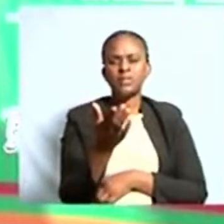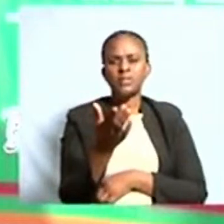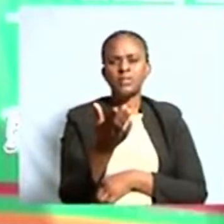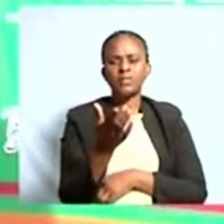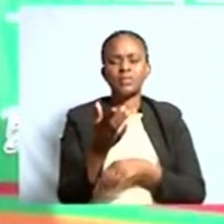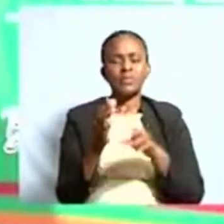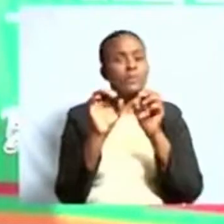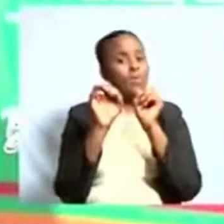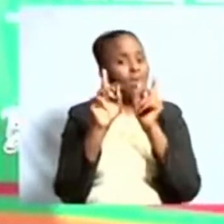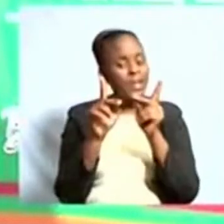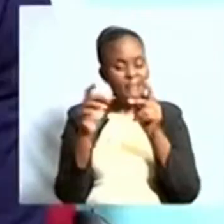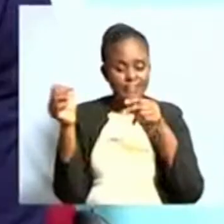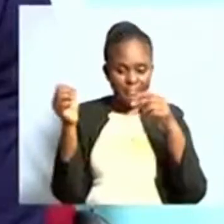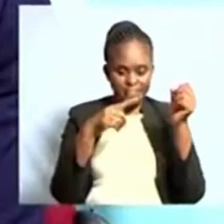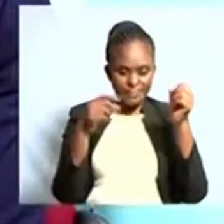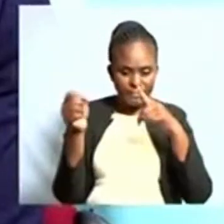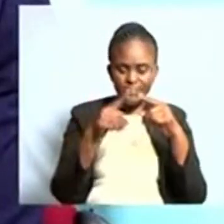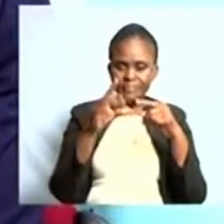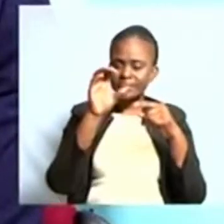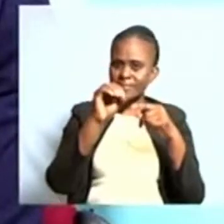Right, our text line is